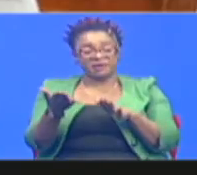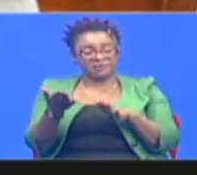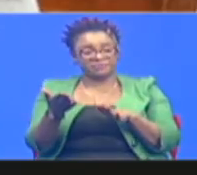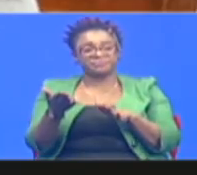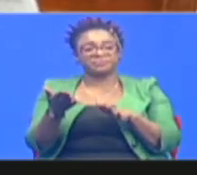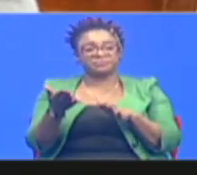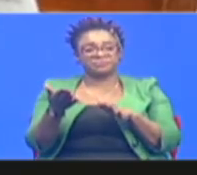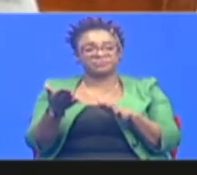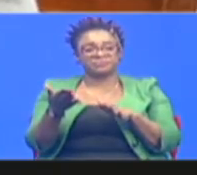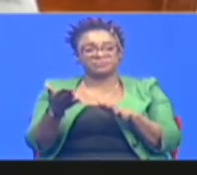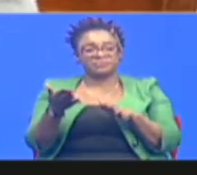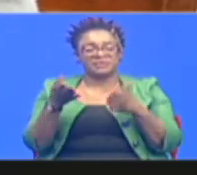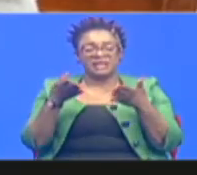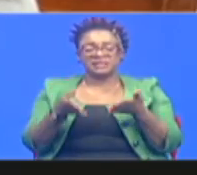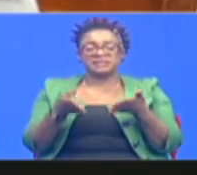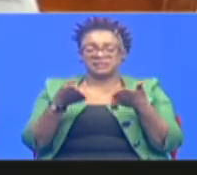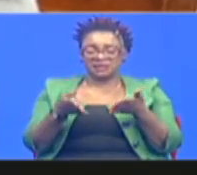the existing